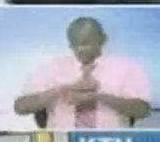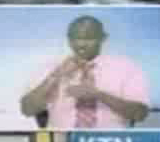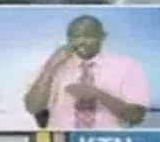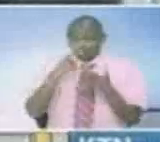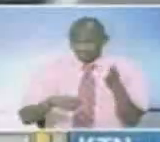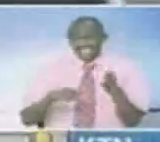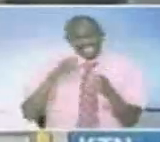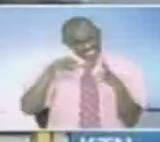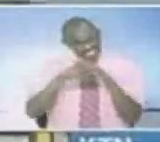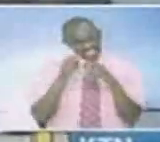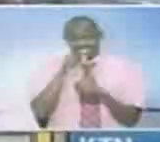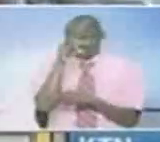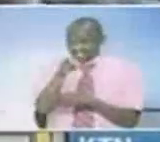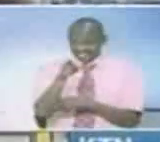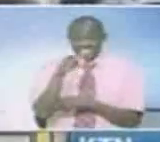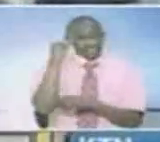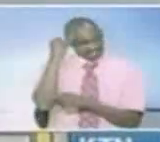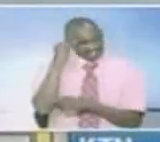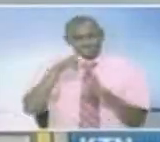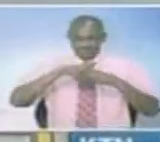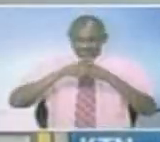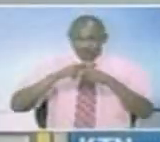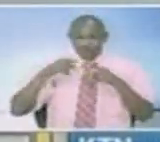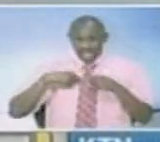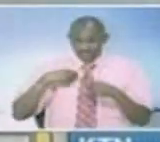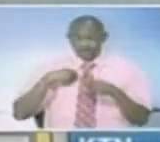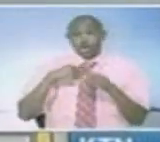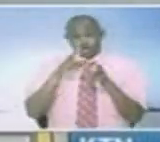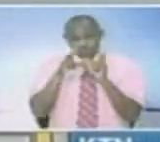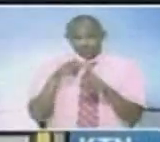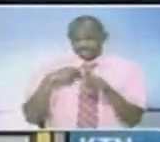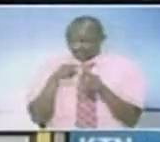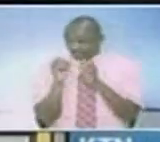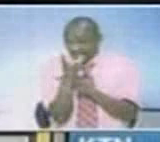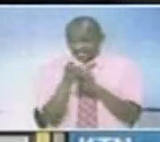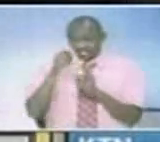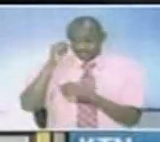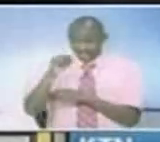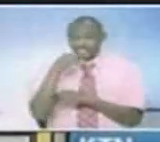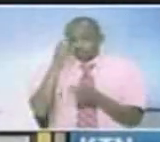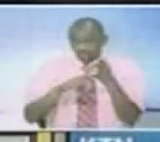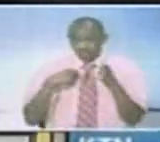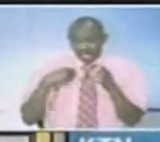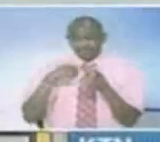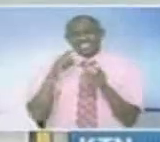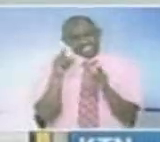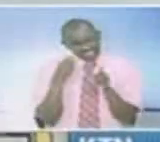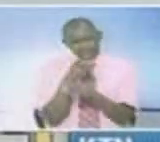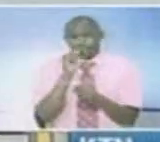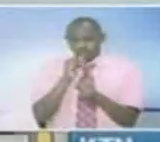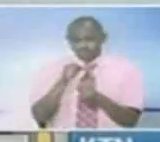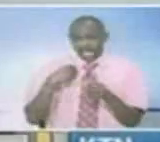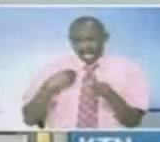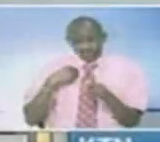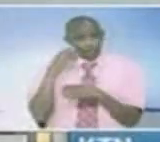a device that refused to leave his imagination, a spy robot. He made several attempts and managed to cobble up a simple system that relies